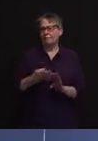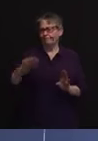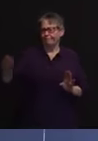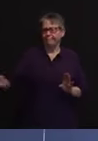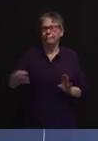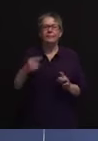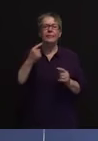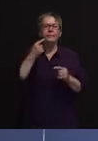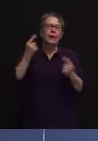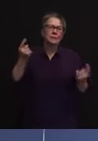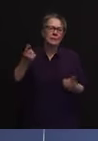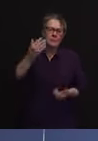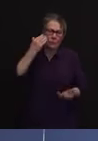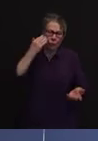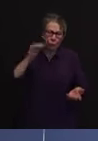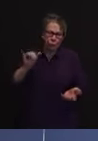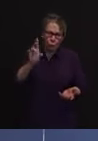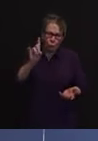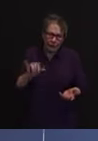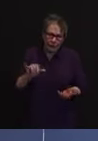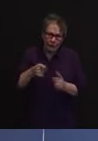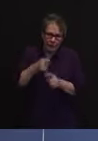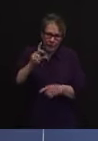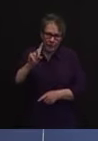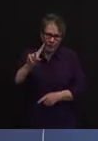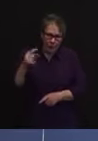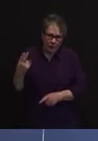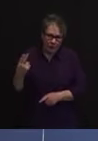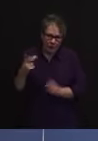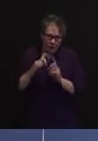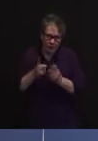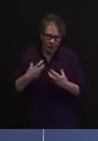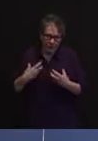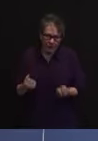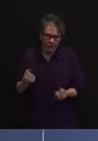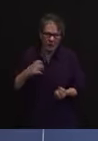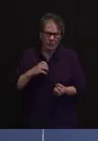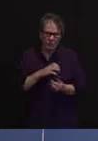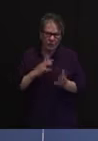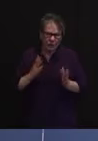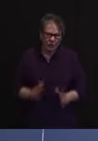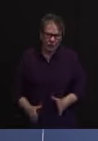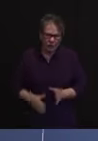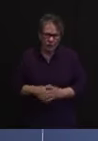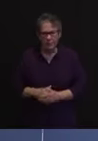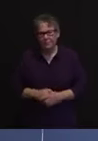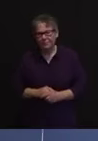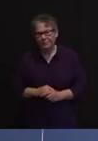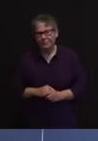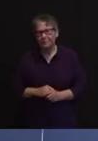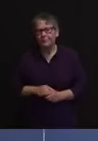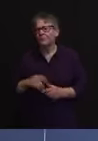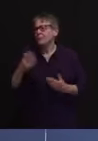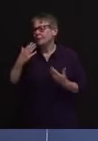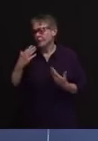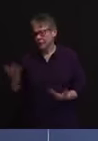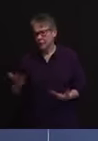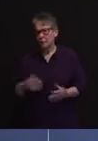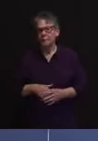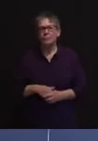Hospital Association and all of the hospitals to ensure that we have adequate bed capacity for individuals